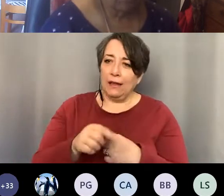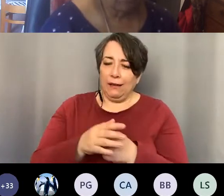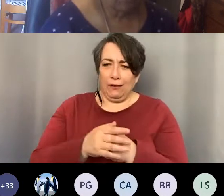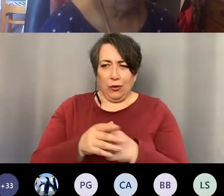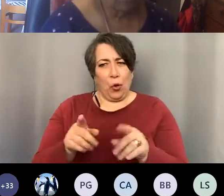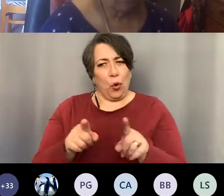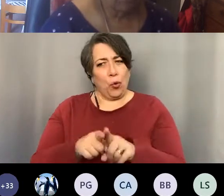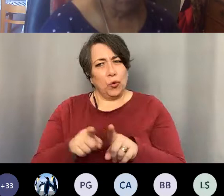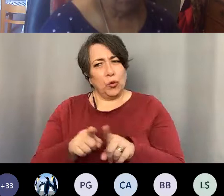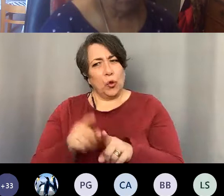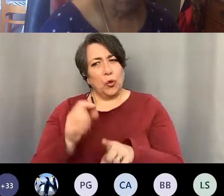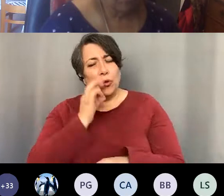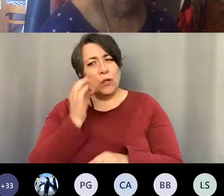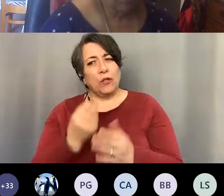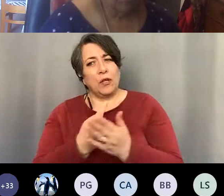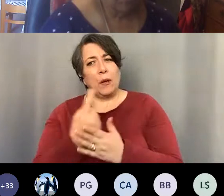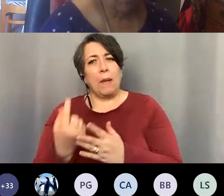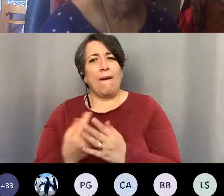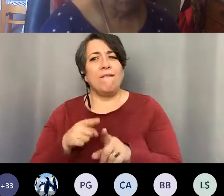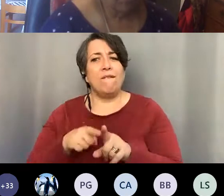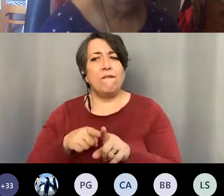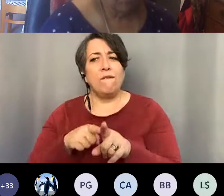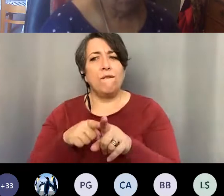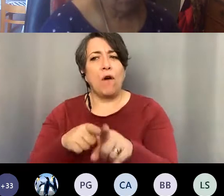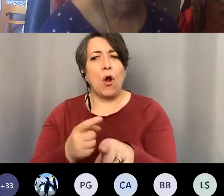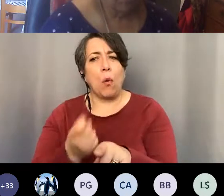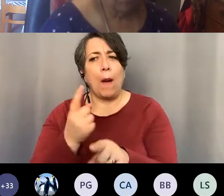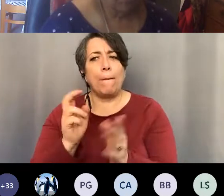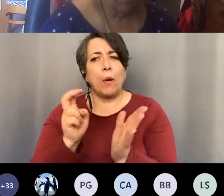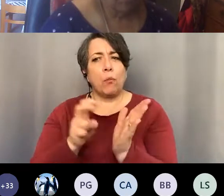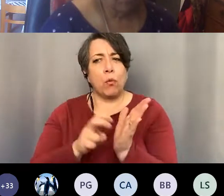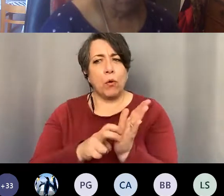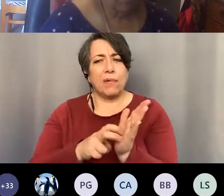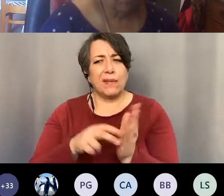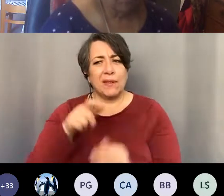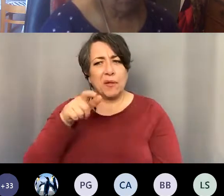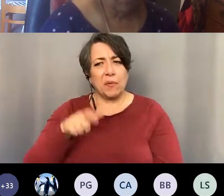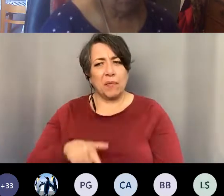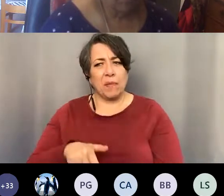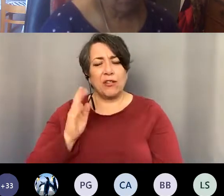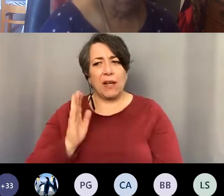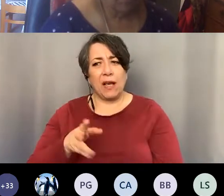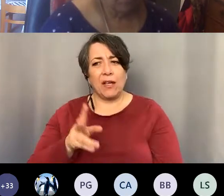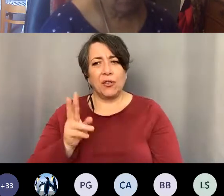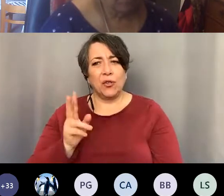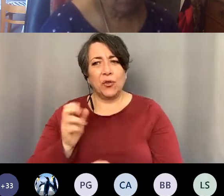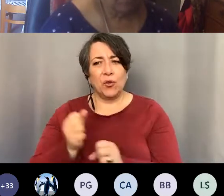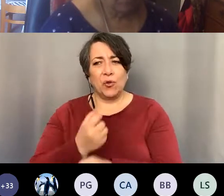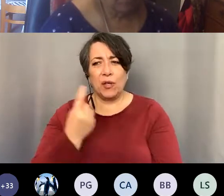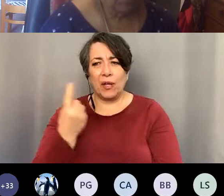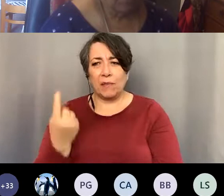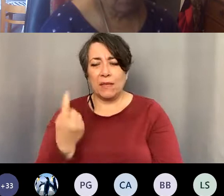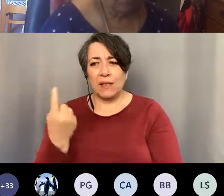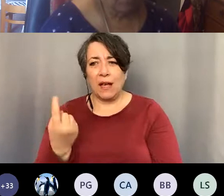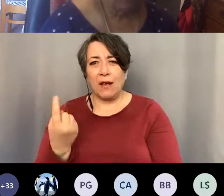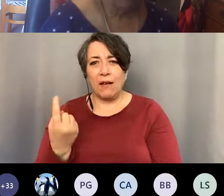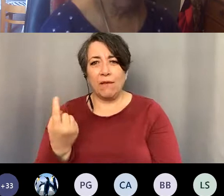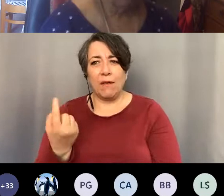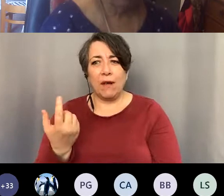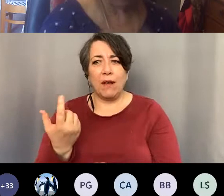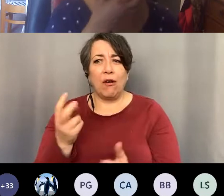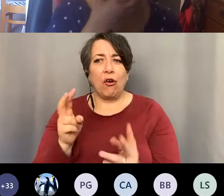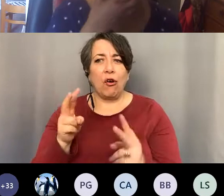to follow-up appointments. Will the patient have to initiate by contacting their initial point of contact, for example,